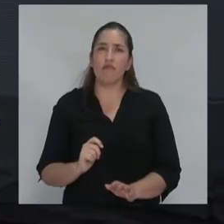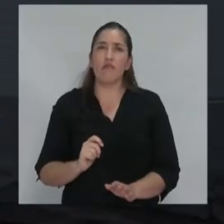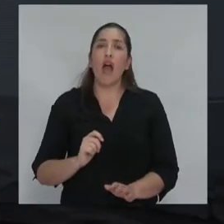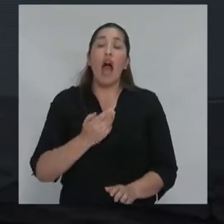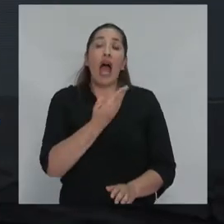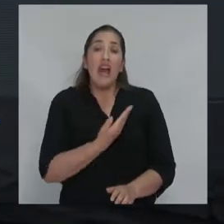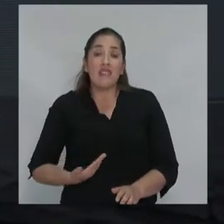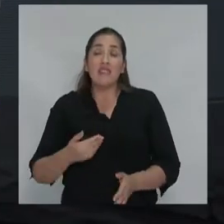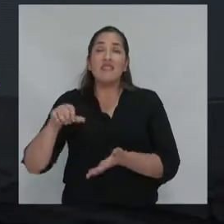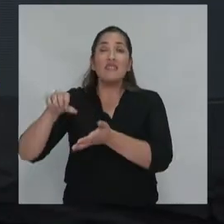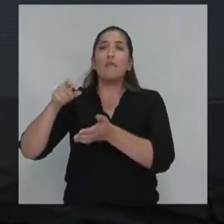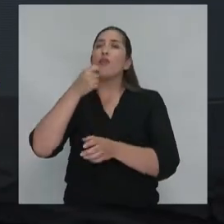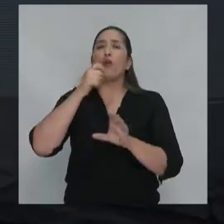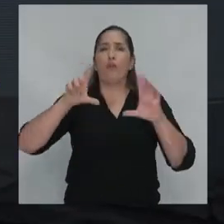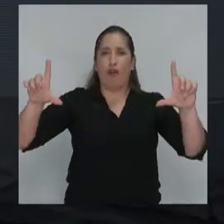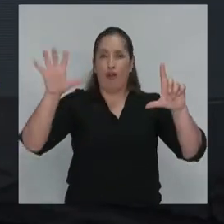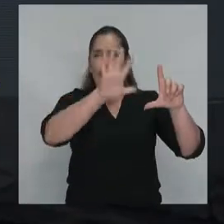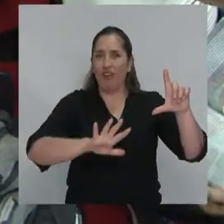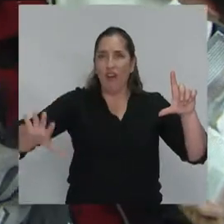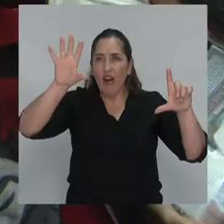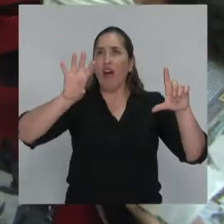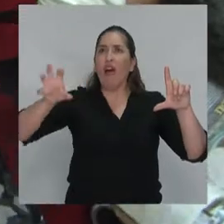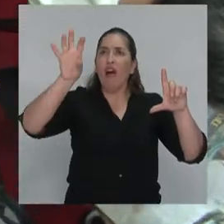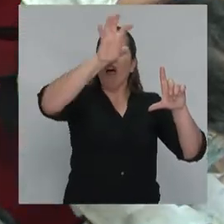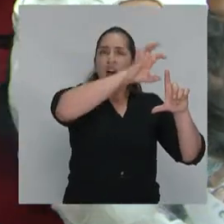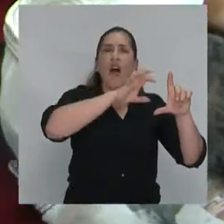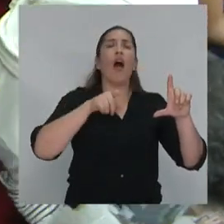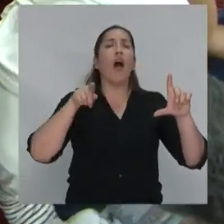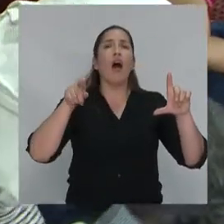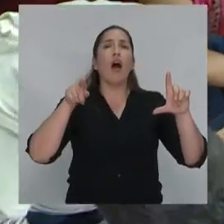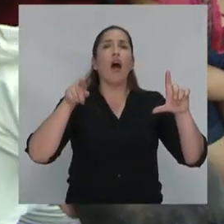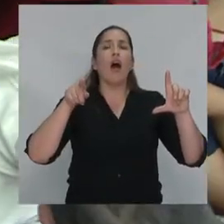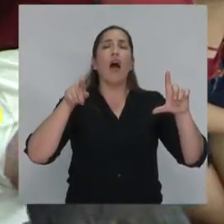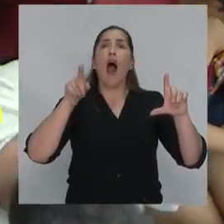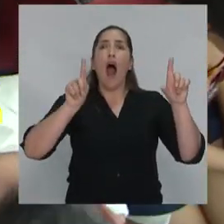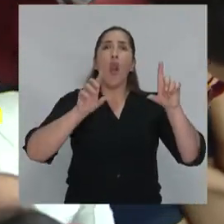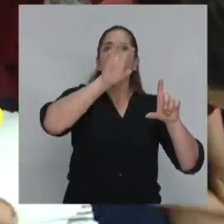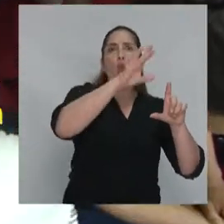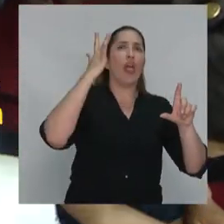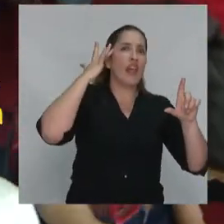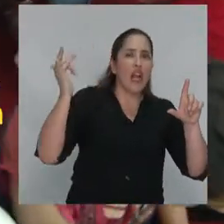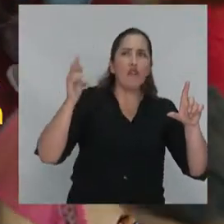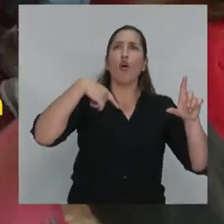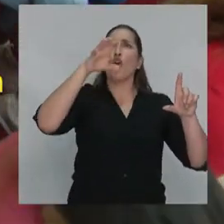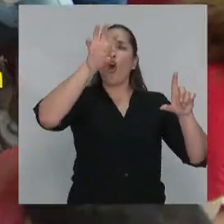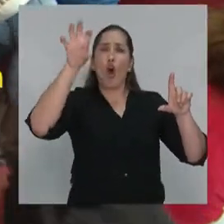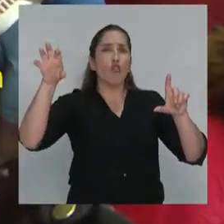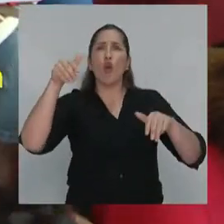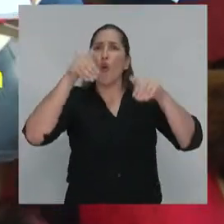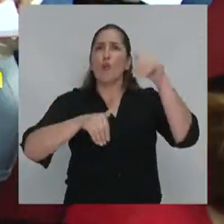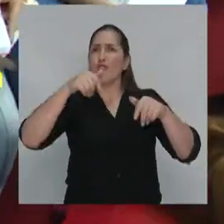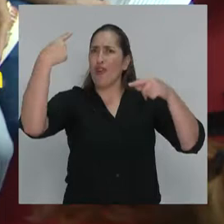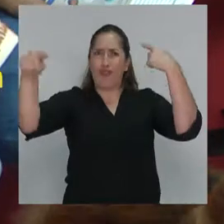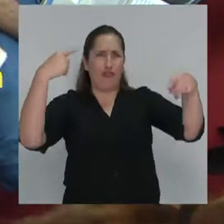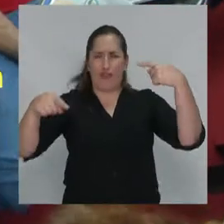to put a measure on the floor in the U.S. Senate. These rules go on and on and on. The right wing has worked on these rules